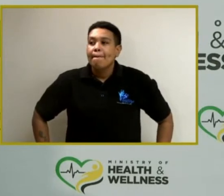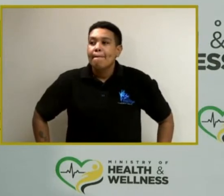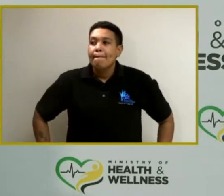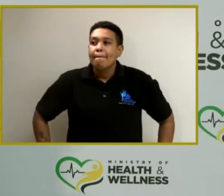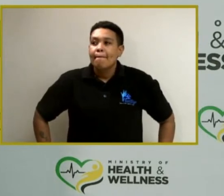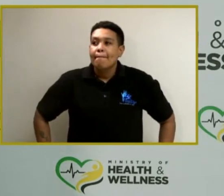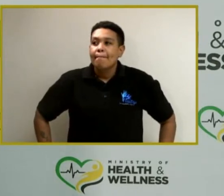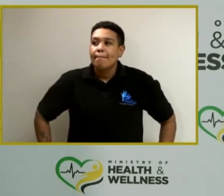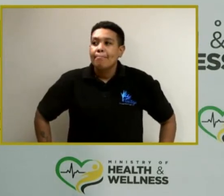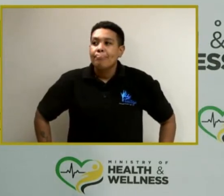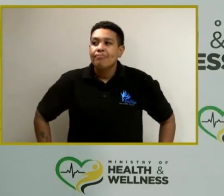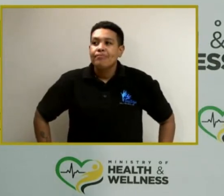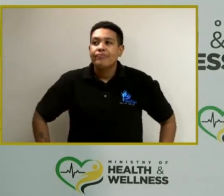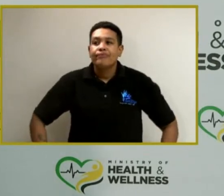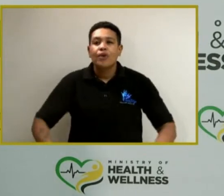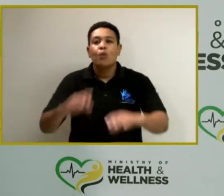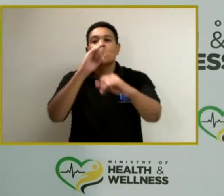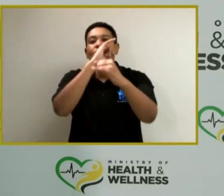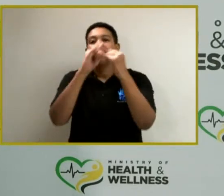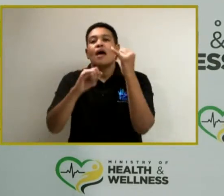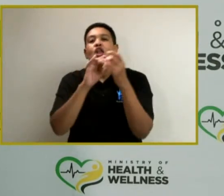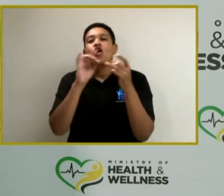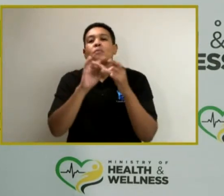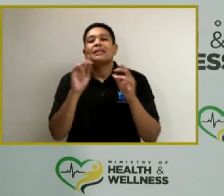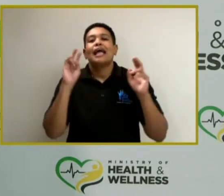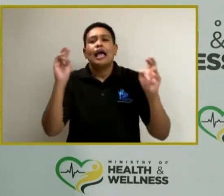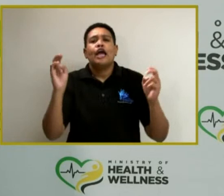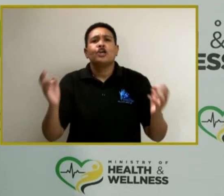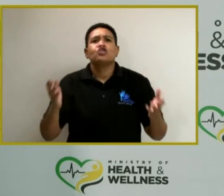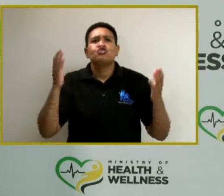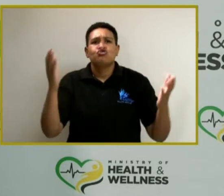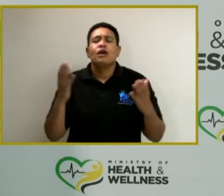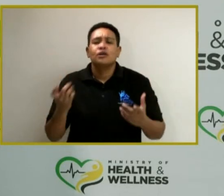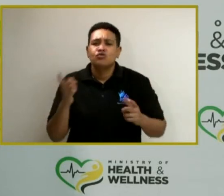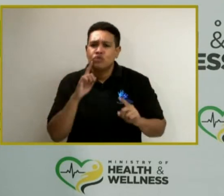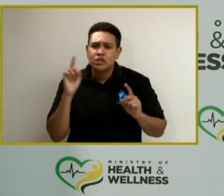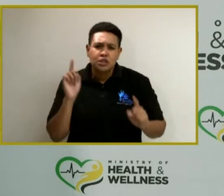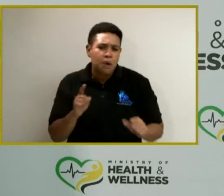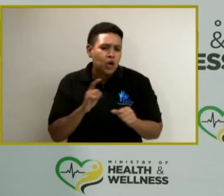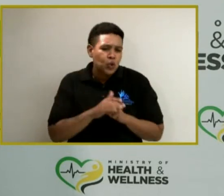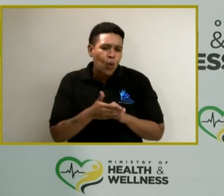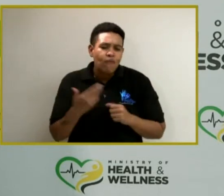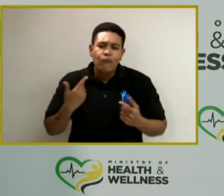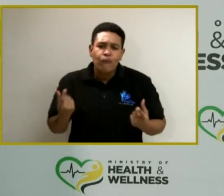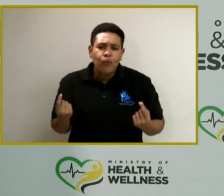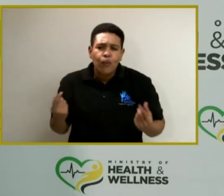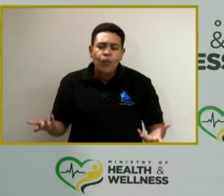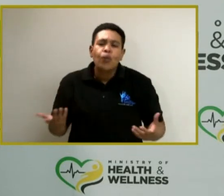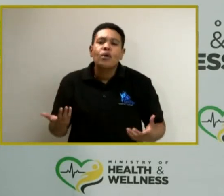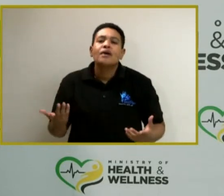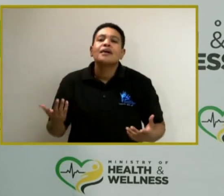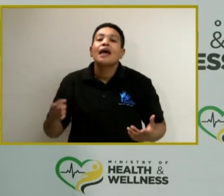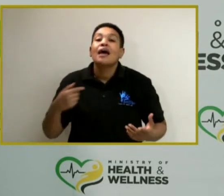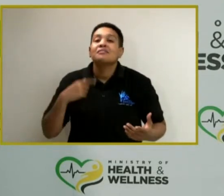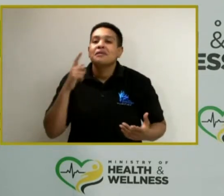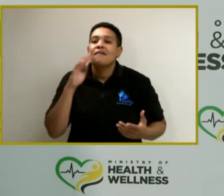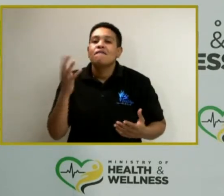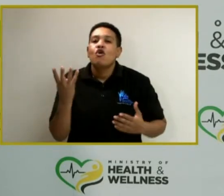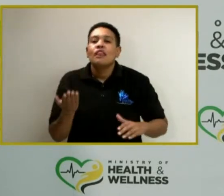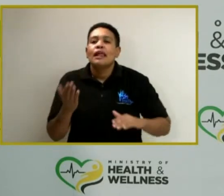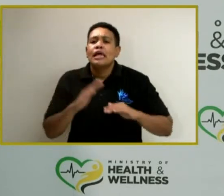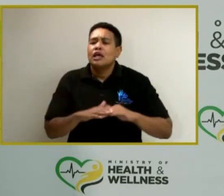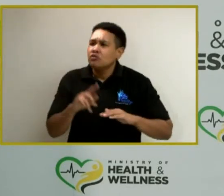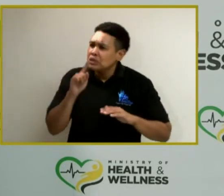in terms of the response to COVID-19. I think there's an impression given that somehow with the fourth wave we have